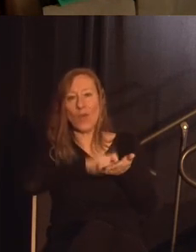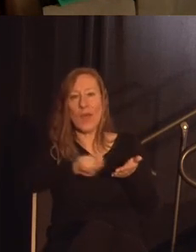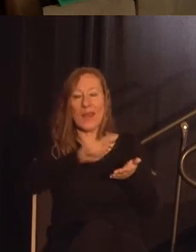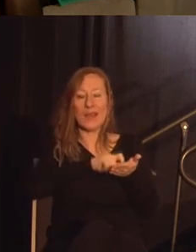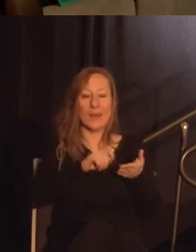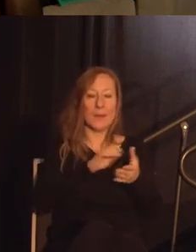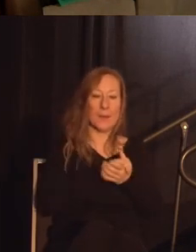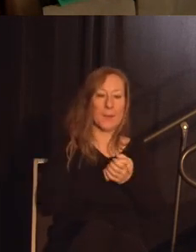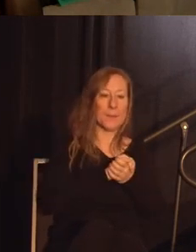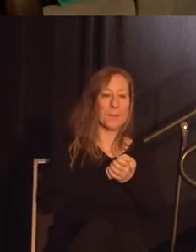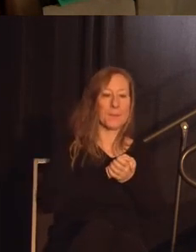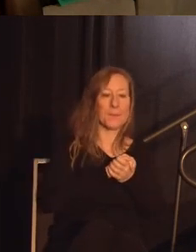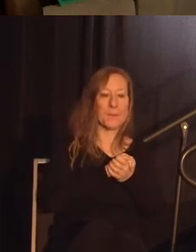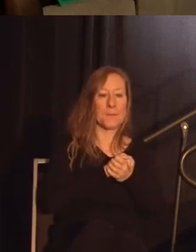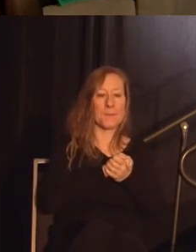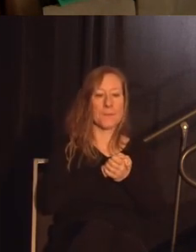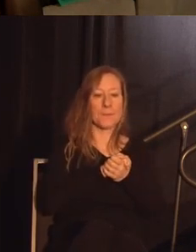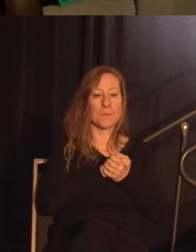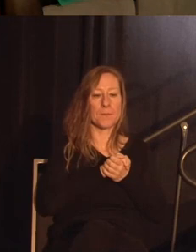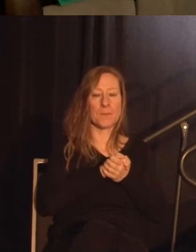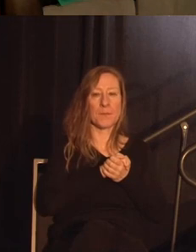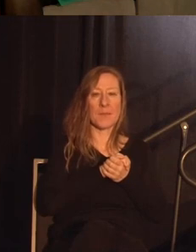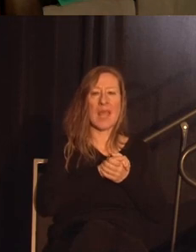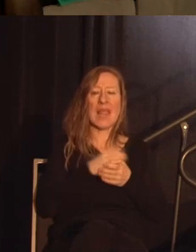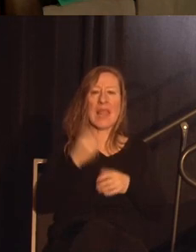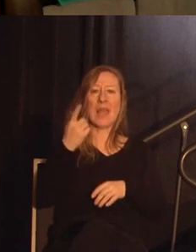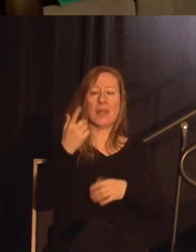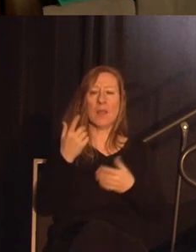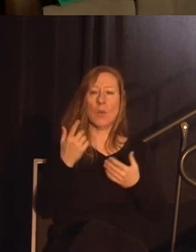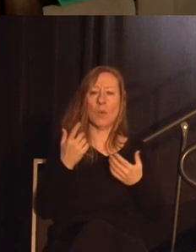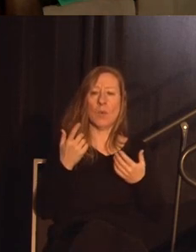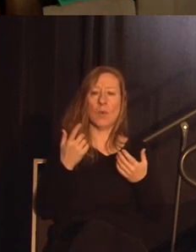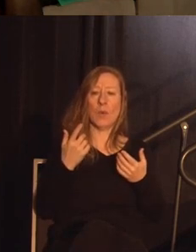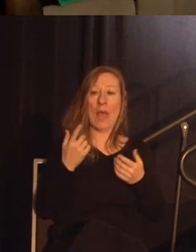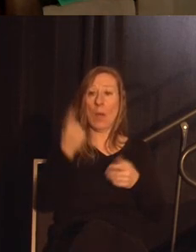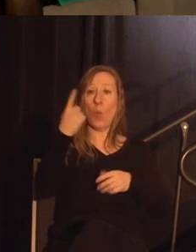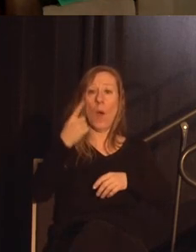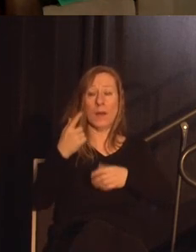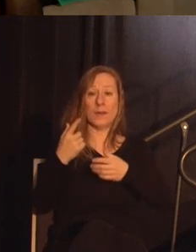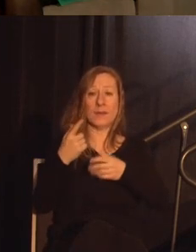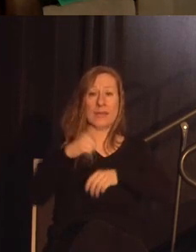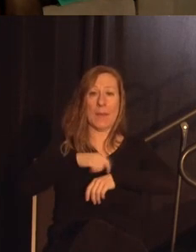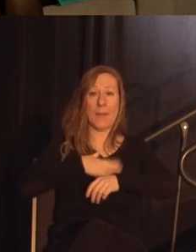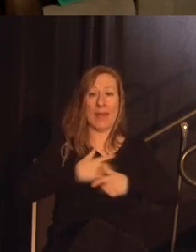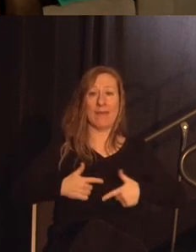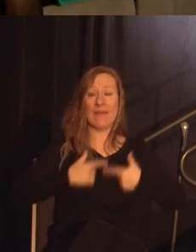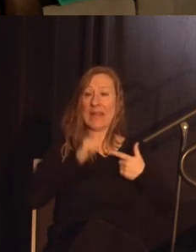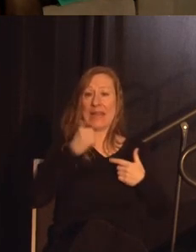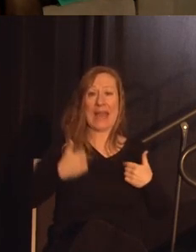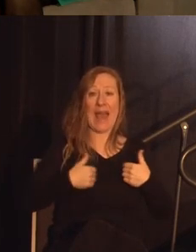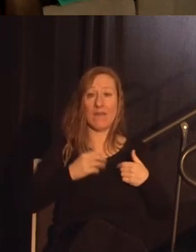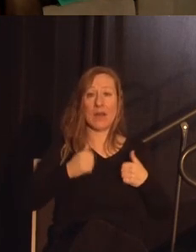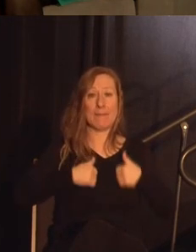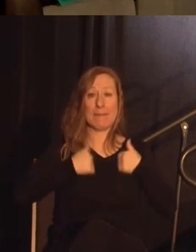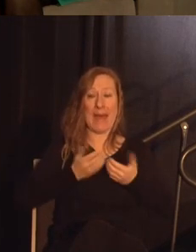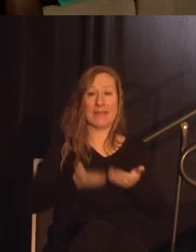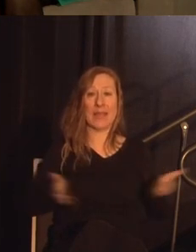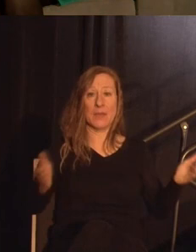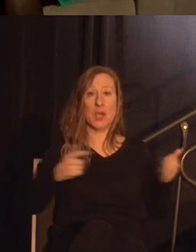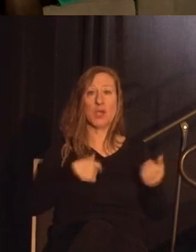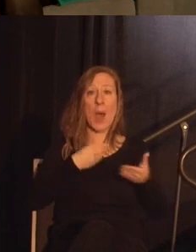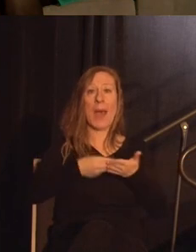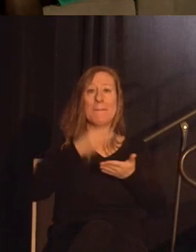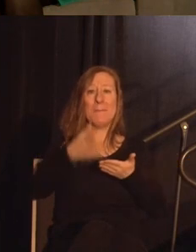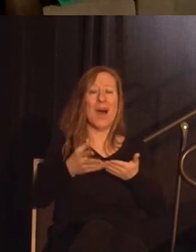for a while, it's like I didn't have a bathtub, and so I actually bought, like, an inflatable bathtub, a kiddie pool,